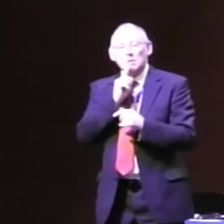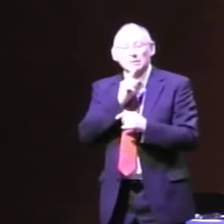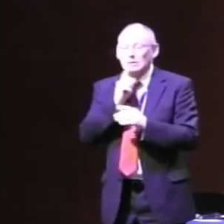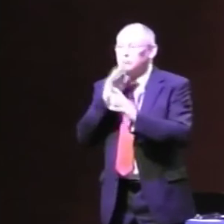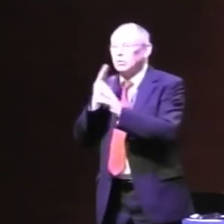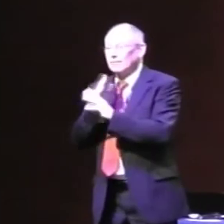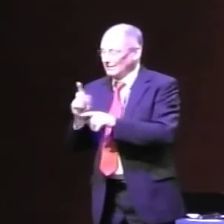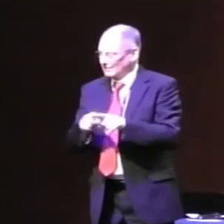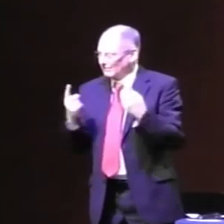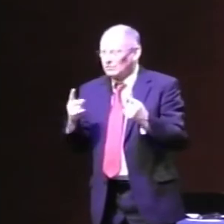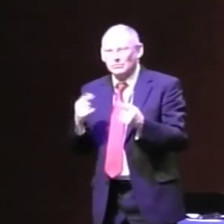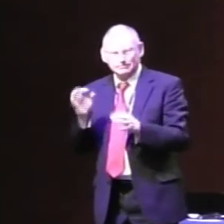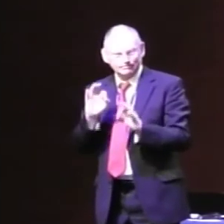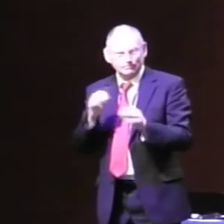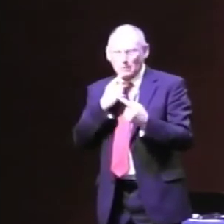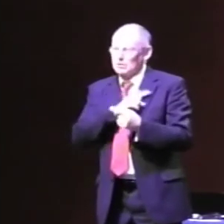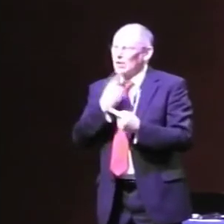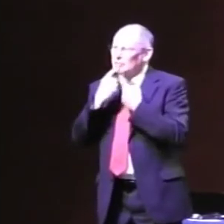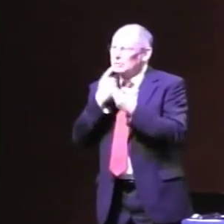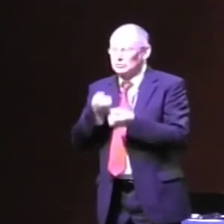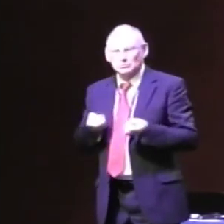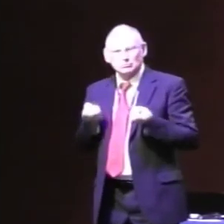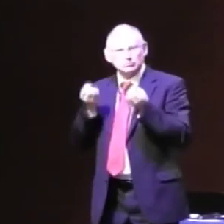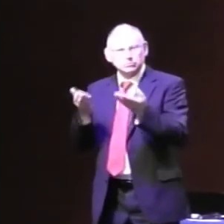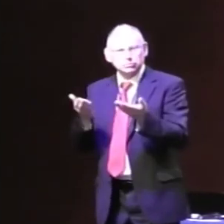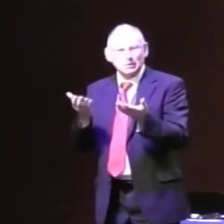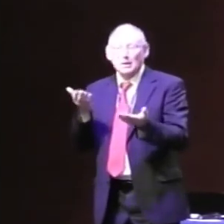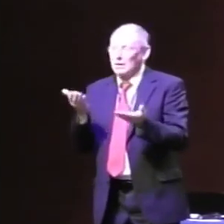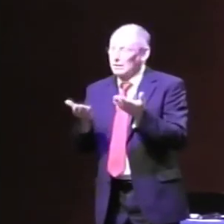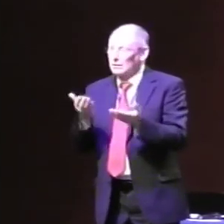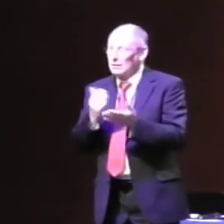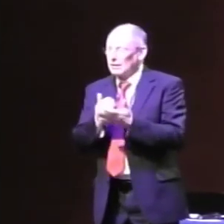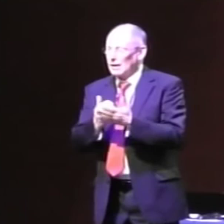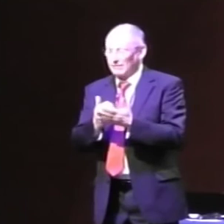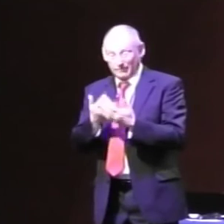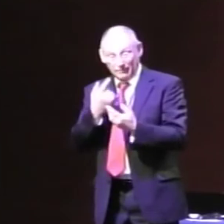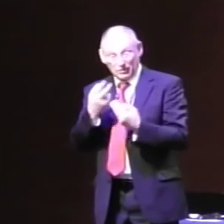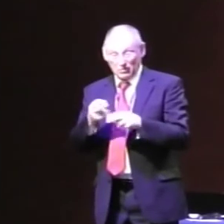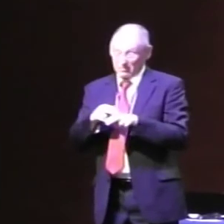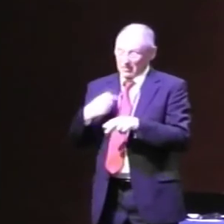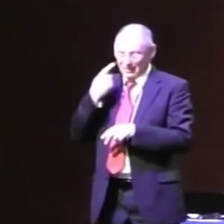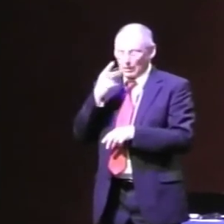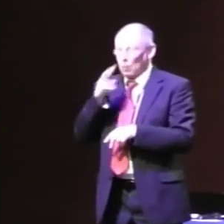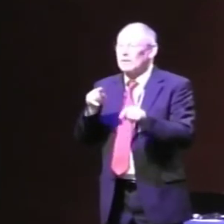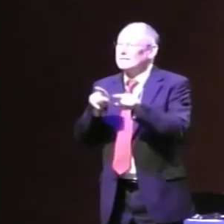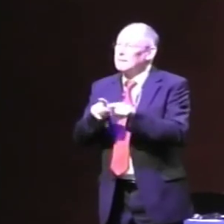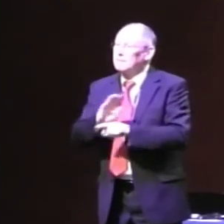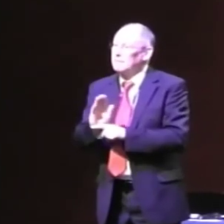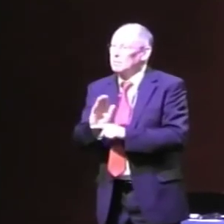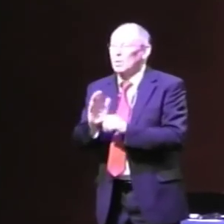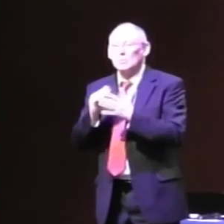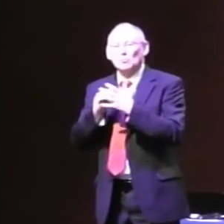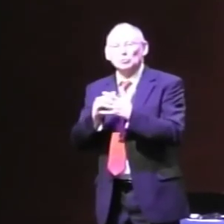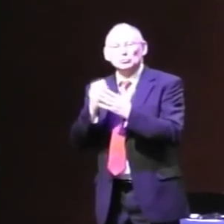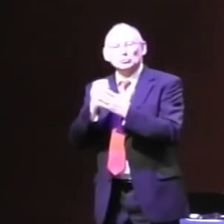private, due to the way the information being presented is a conflation of both, as if somehow they were one and the same. The wording of the motion and the charter